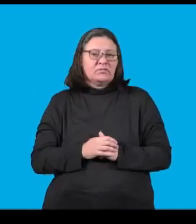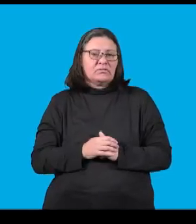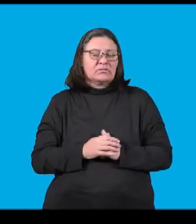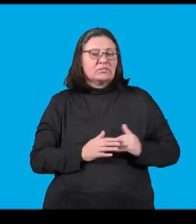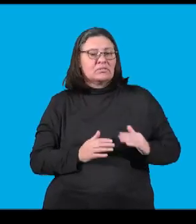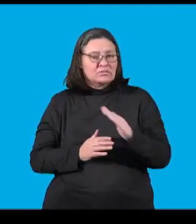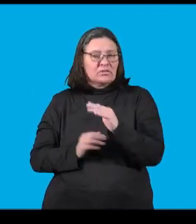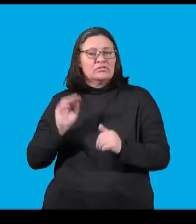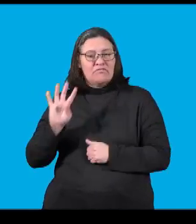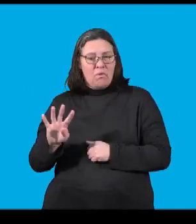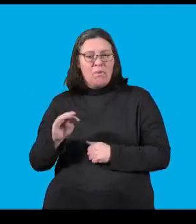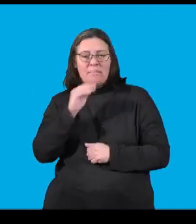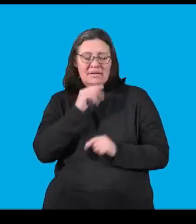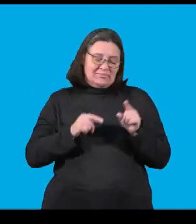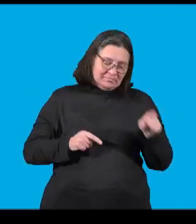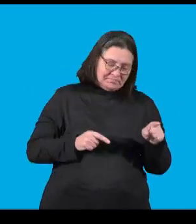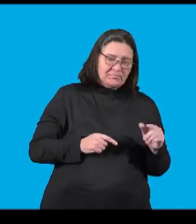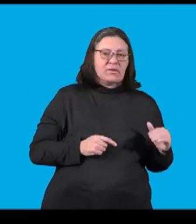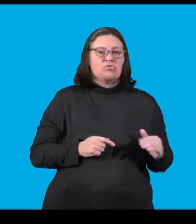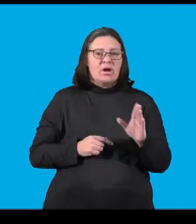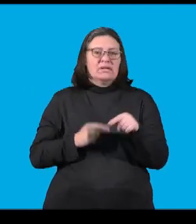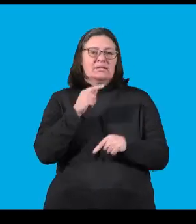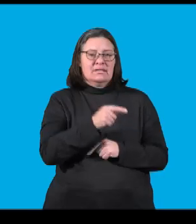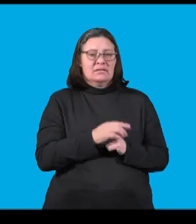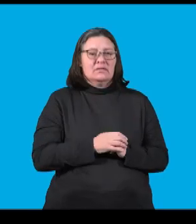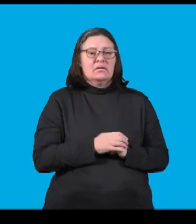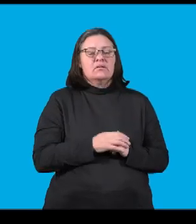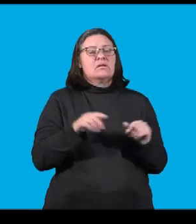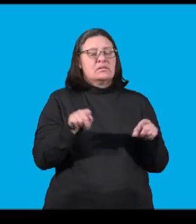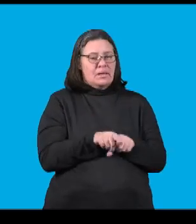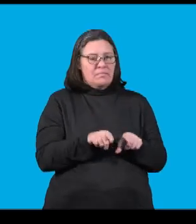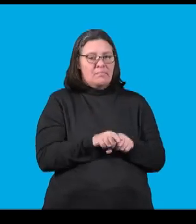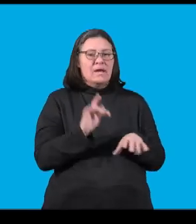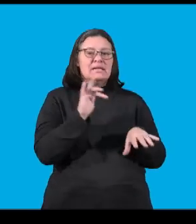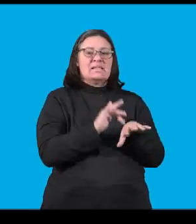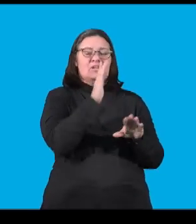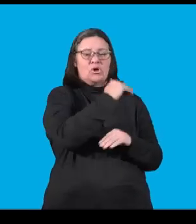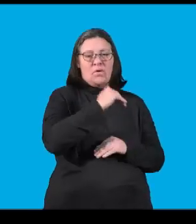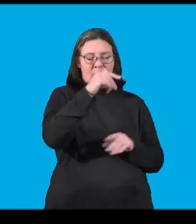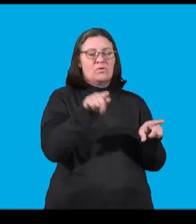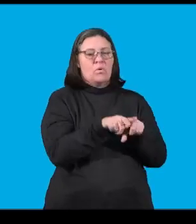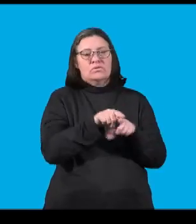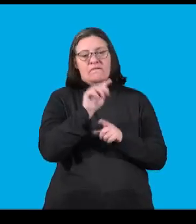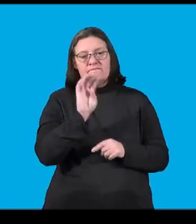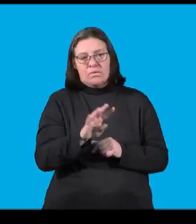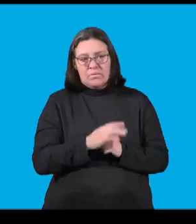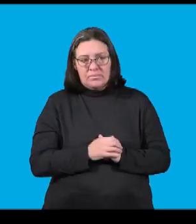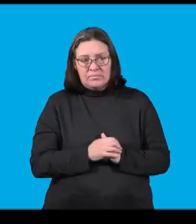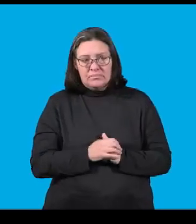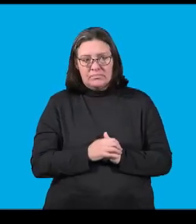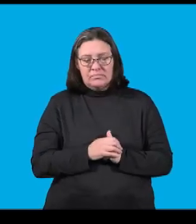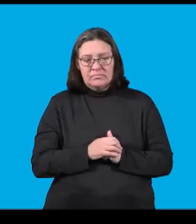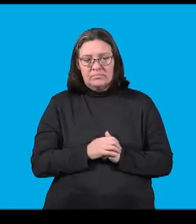of this line is 4, and the gradient of this tangent, which is touching the curve, is